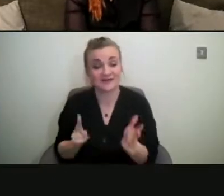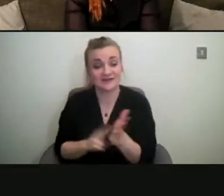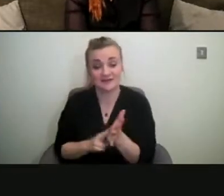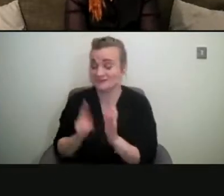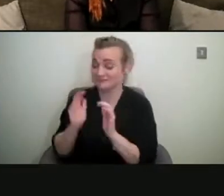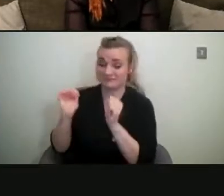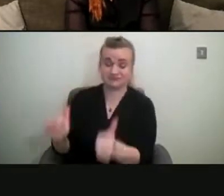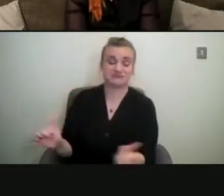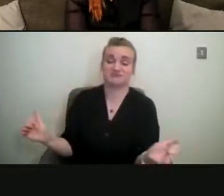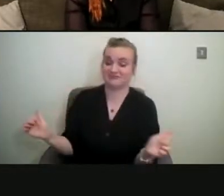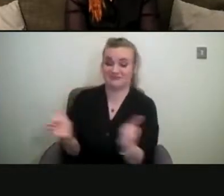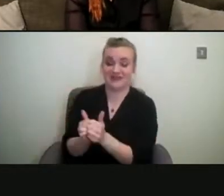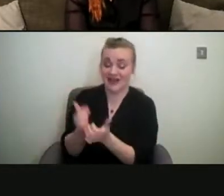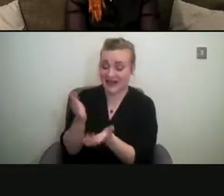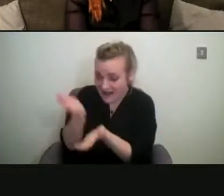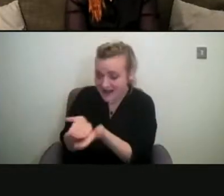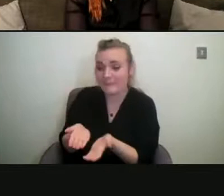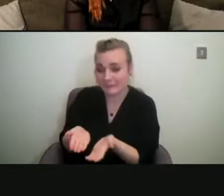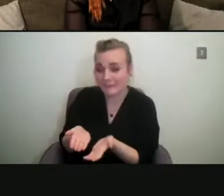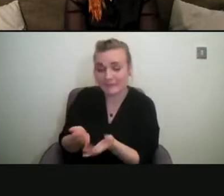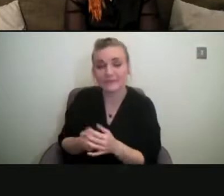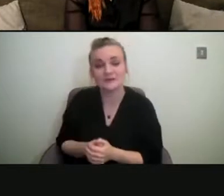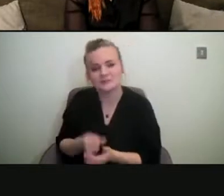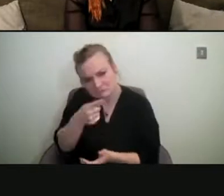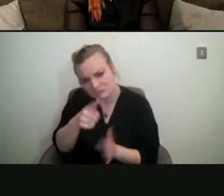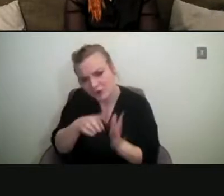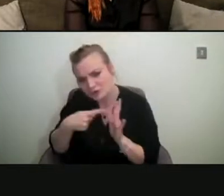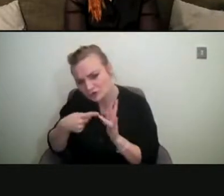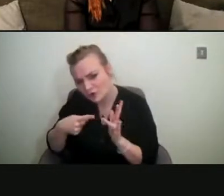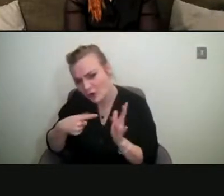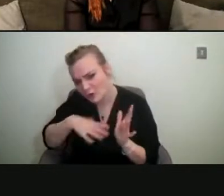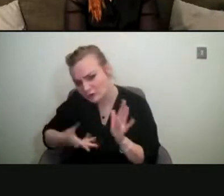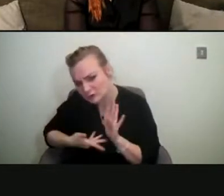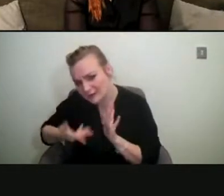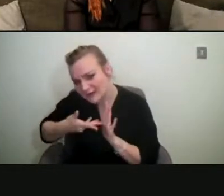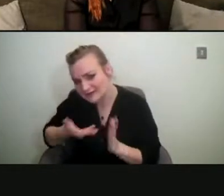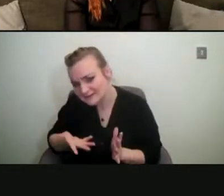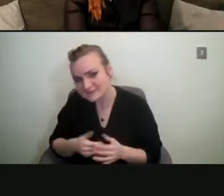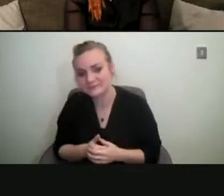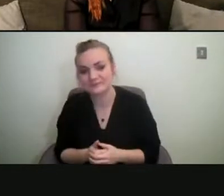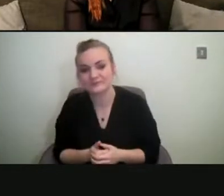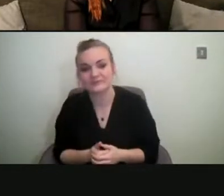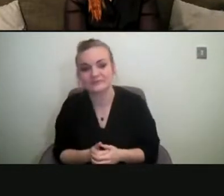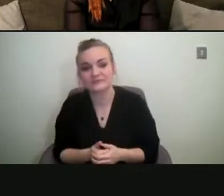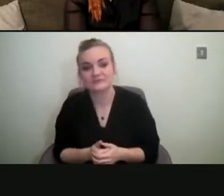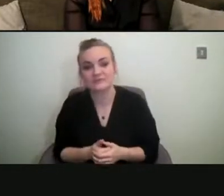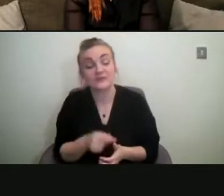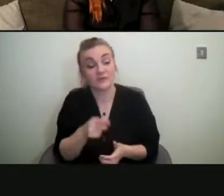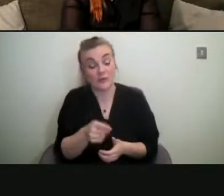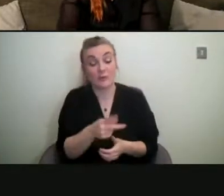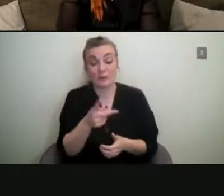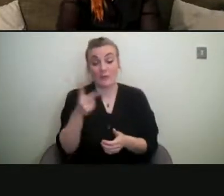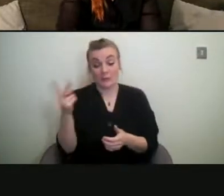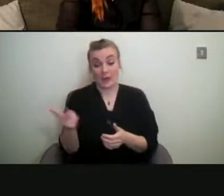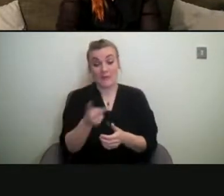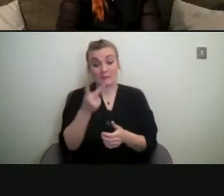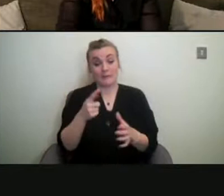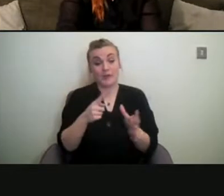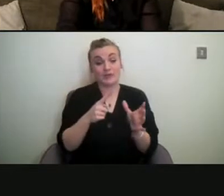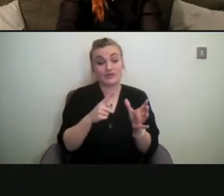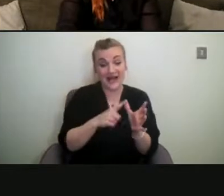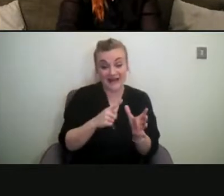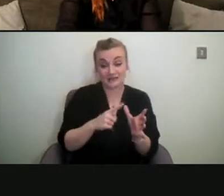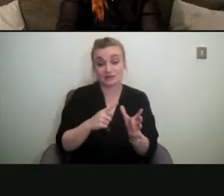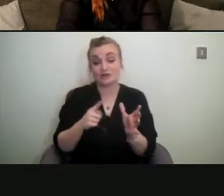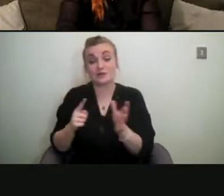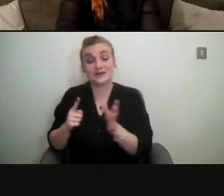clear. Joe? Yeah, so I'm going to kind of pick up on what both Andrew and Alan were